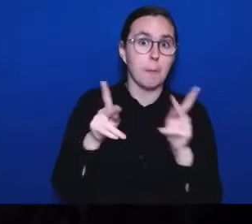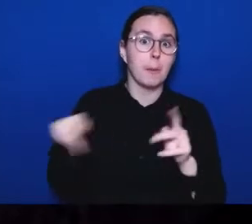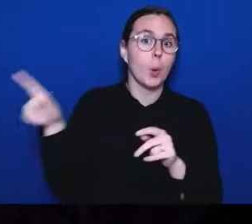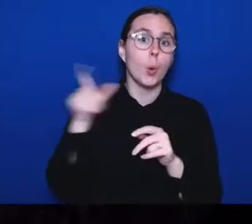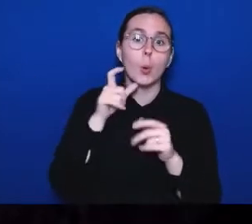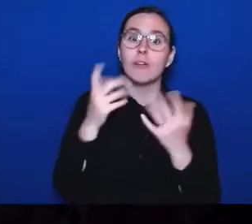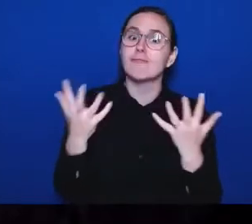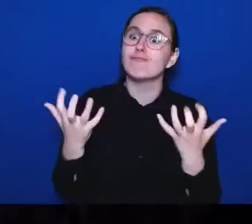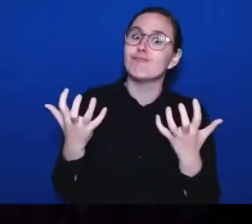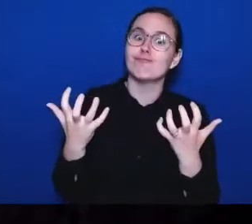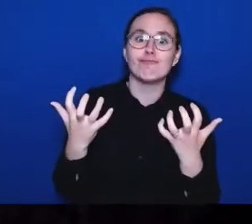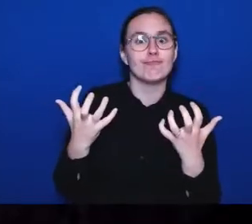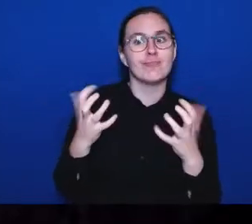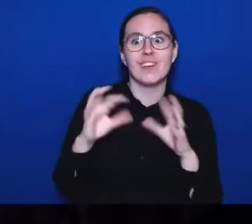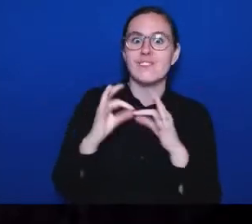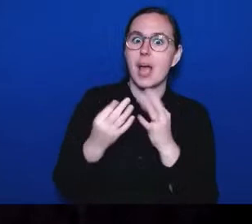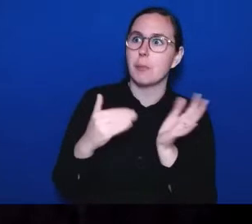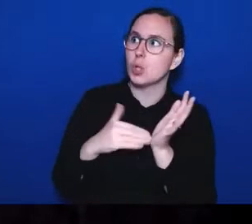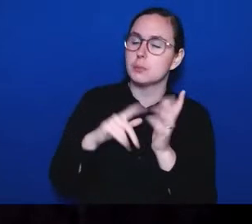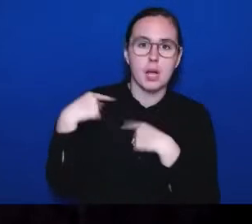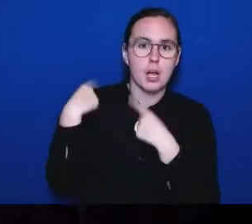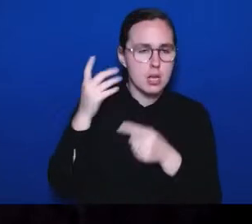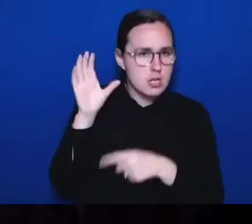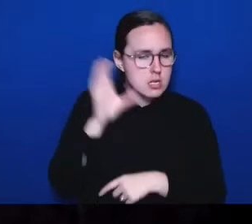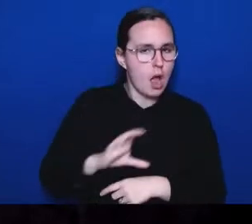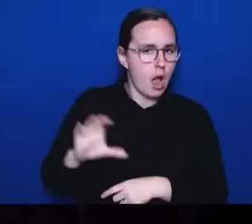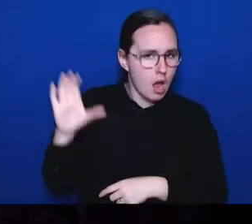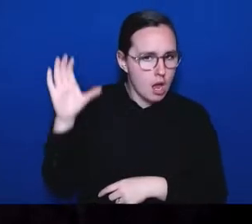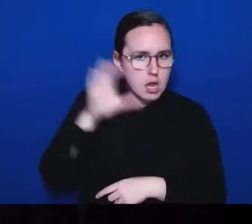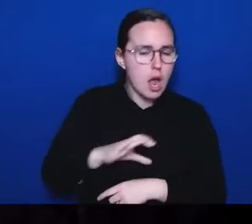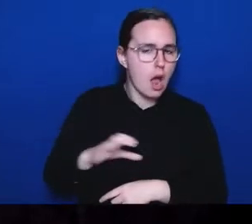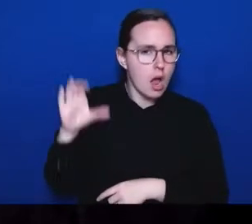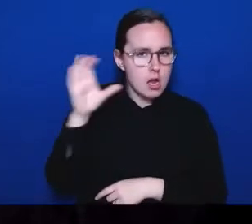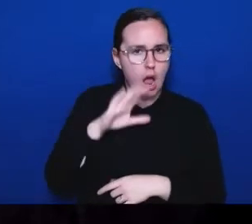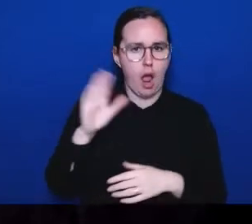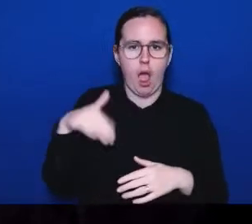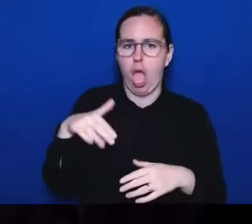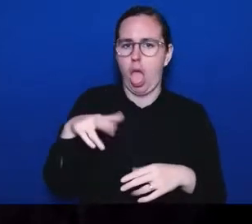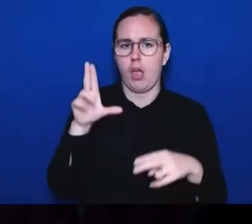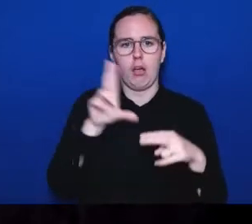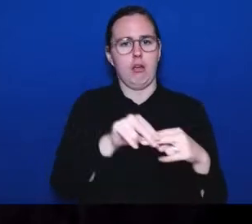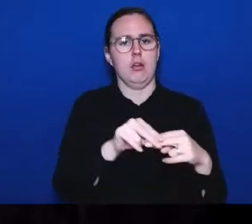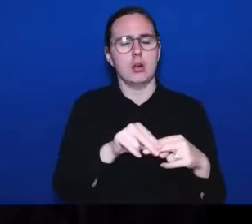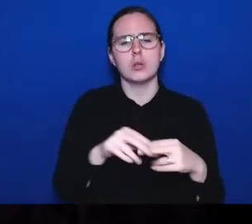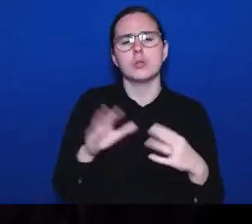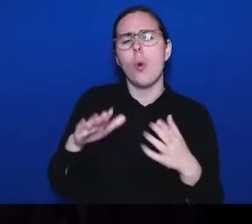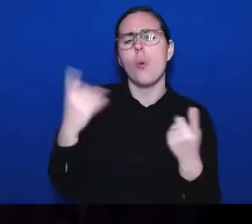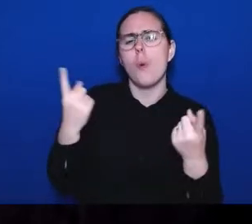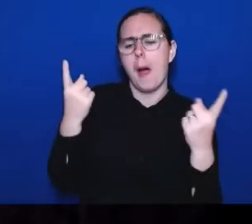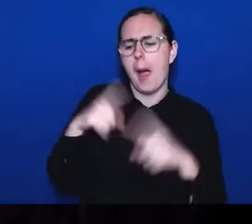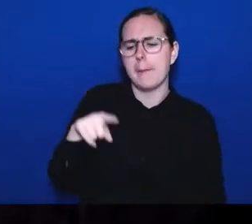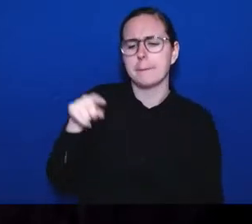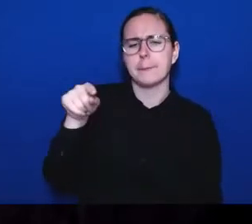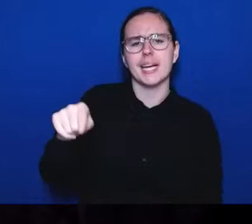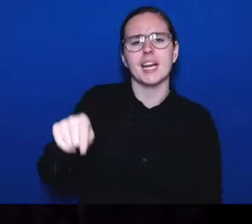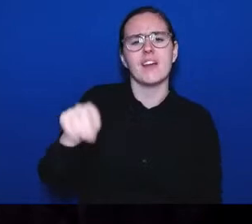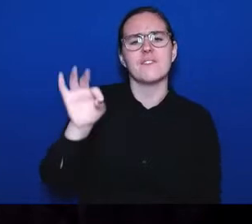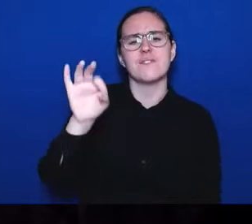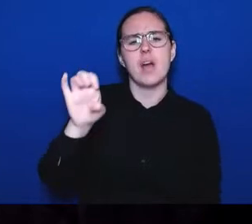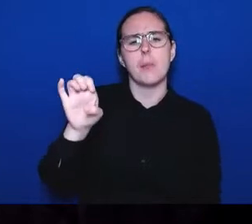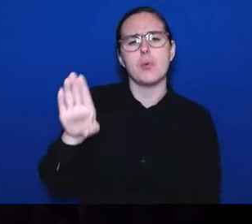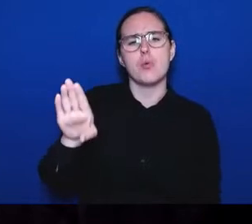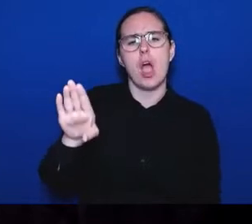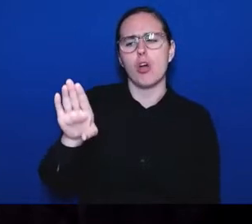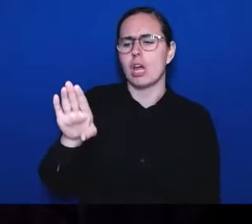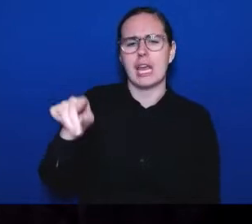to people with regards to, in February when this comes into effect, how many more family doctors you expect